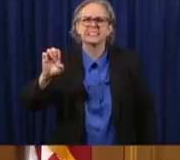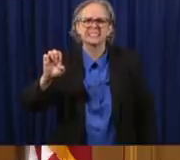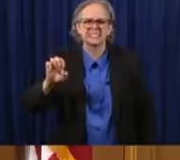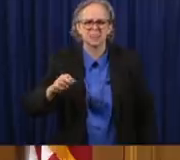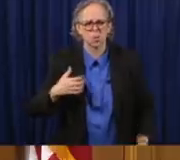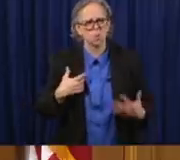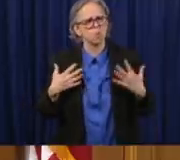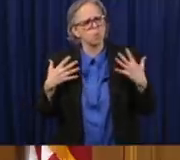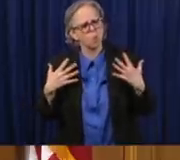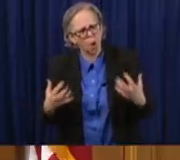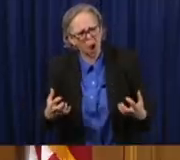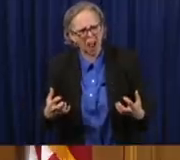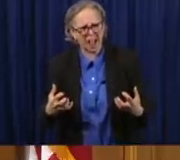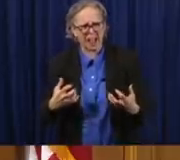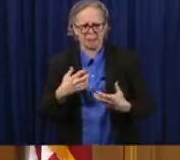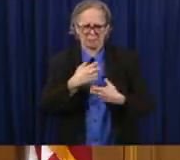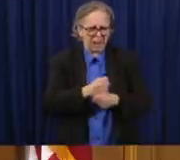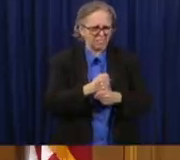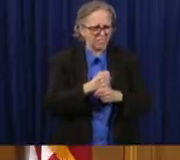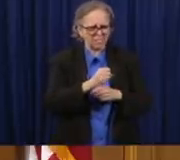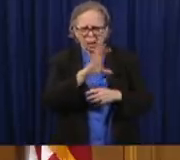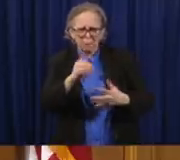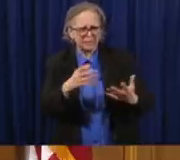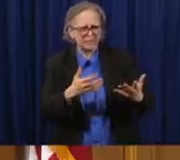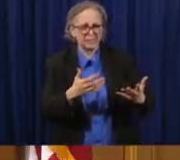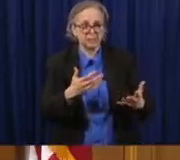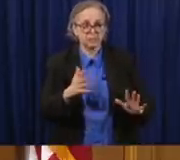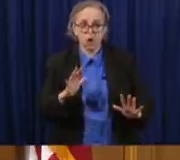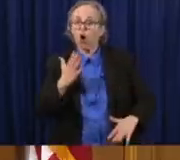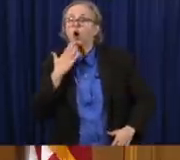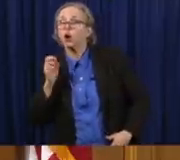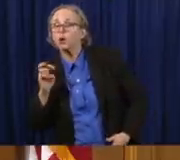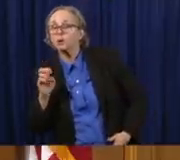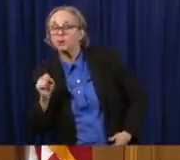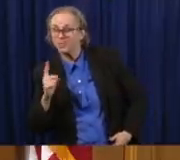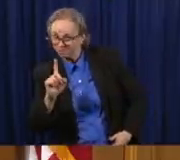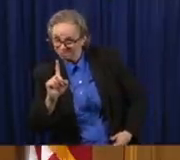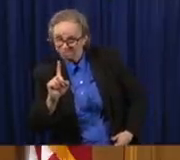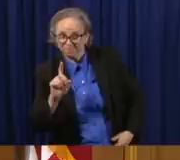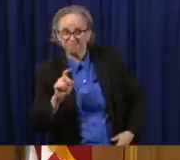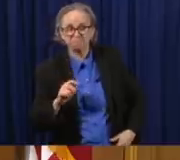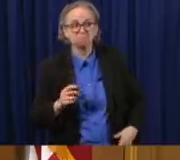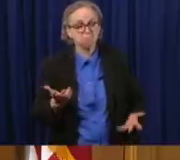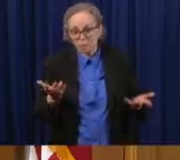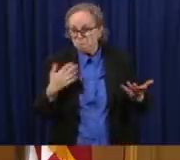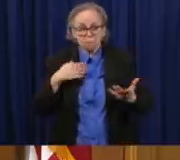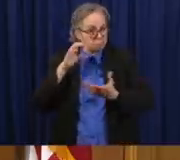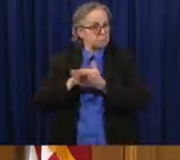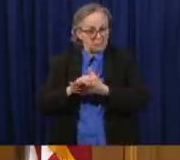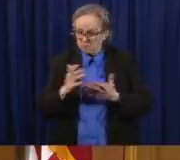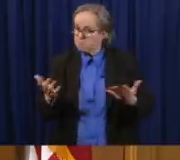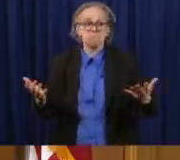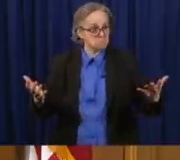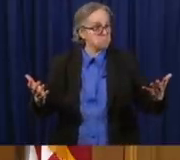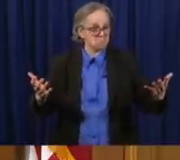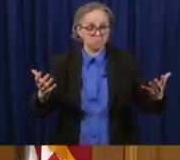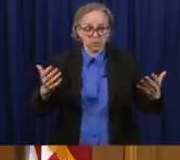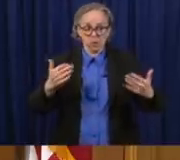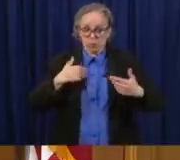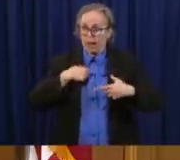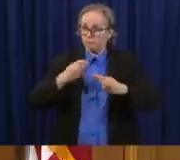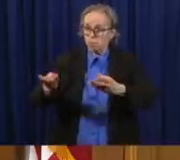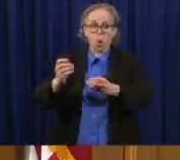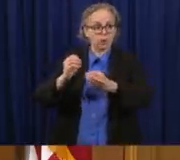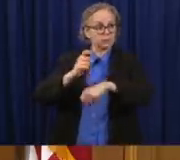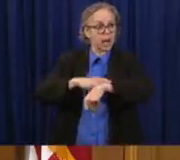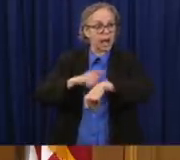think the good news is, I believe, that as time goes on, and we have bought some time, that's going to get better. That we're going to have